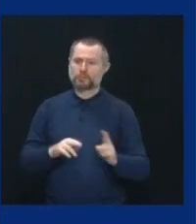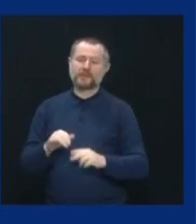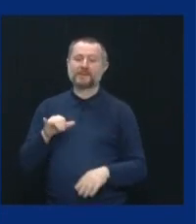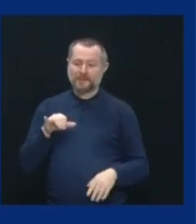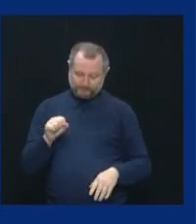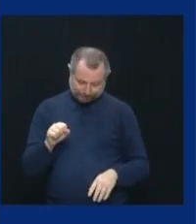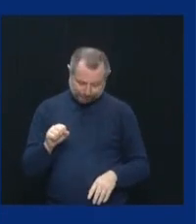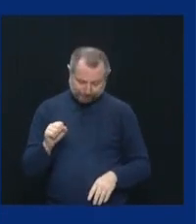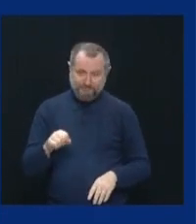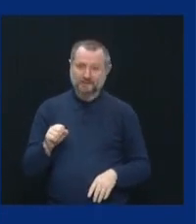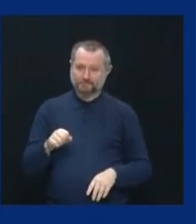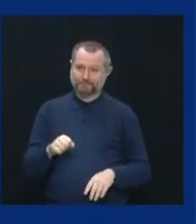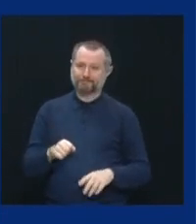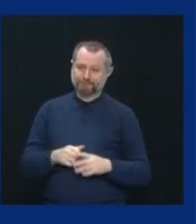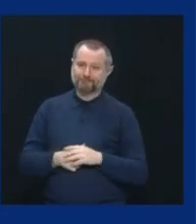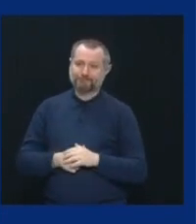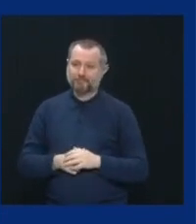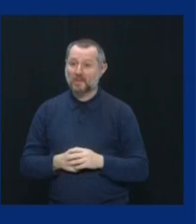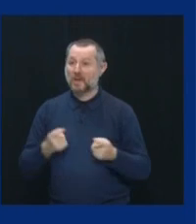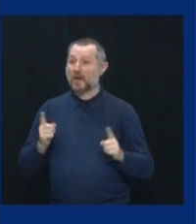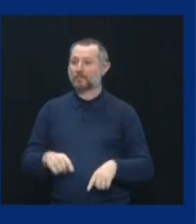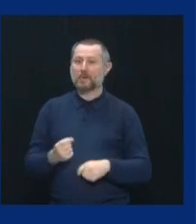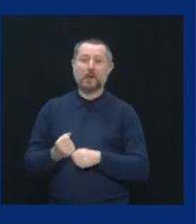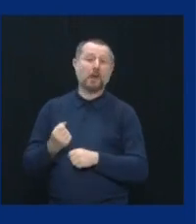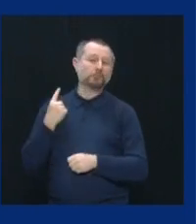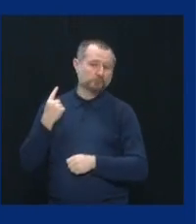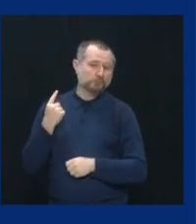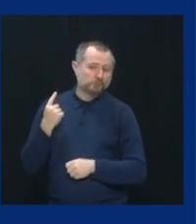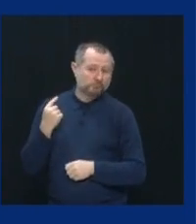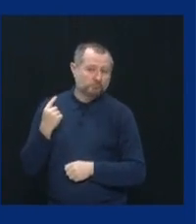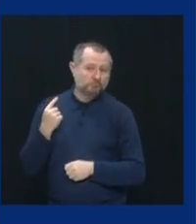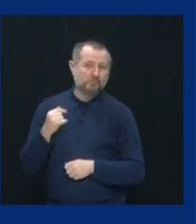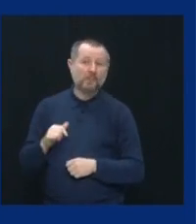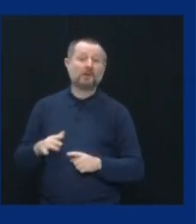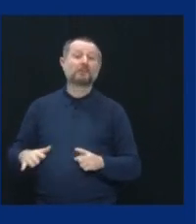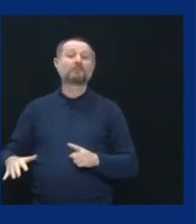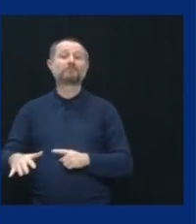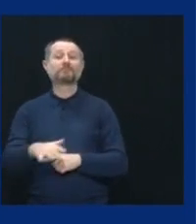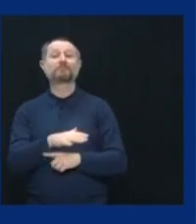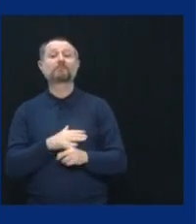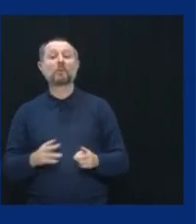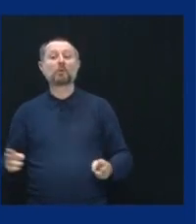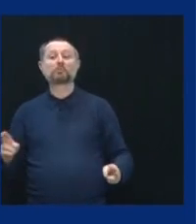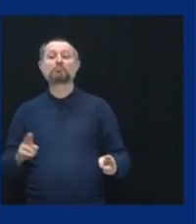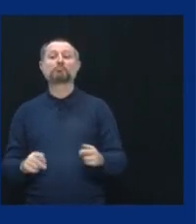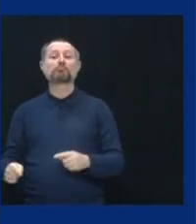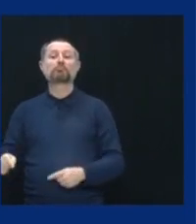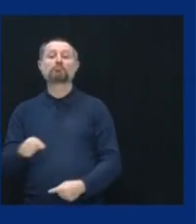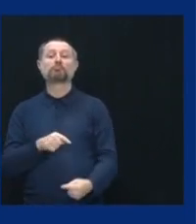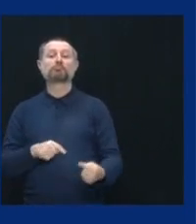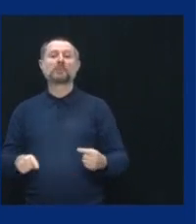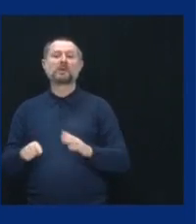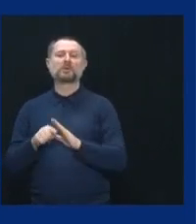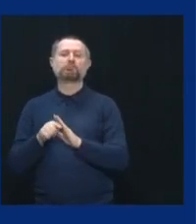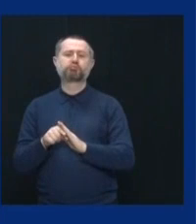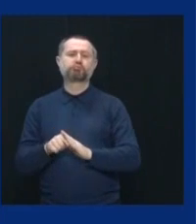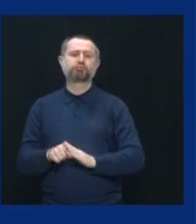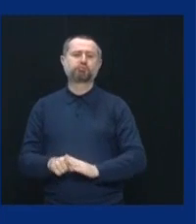this happening last year with this toxic political environment? Yes.